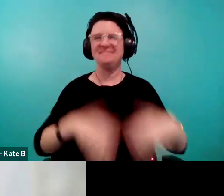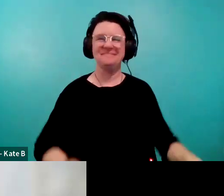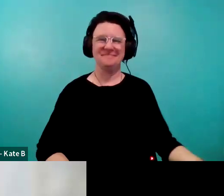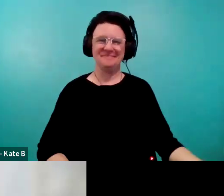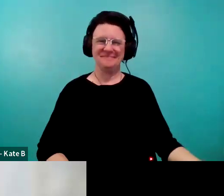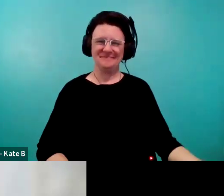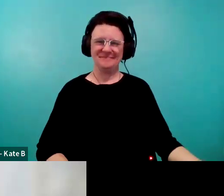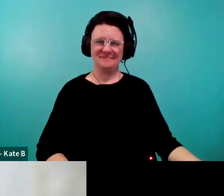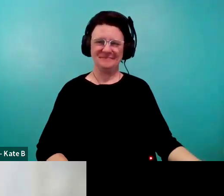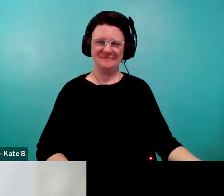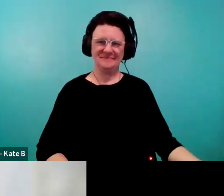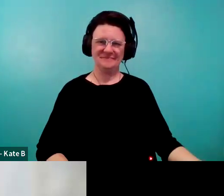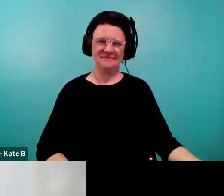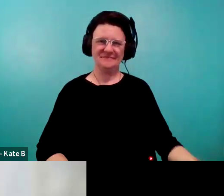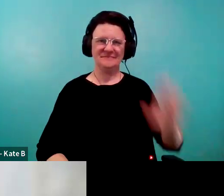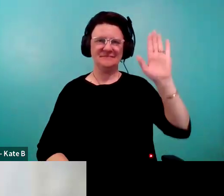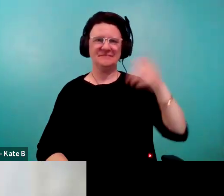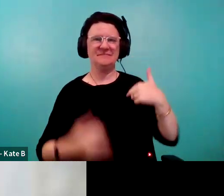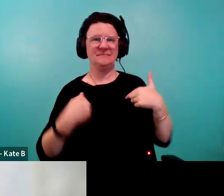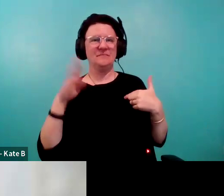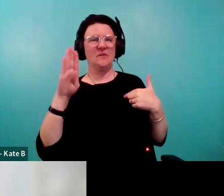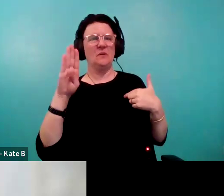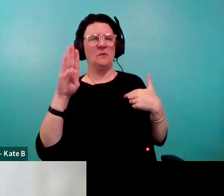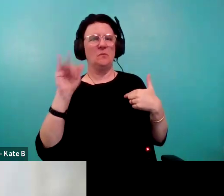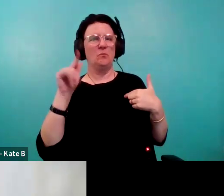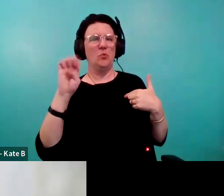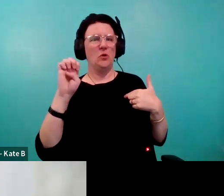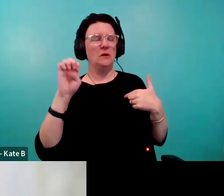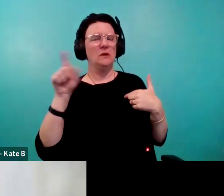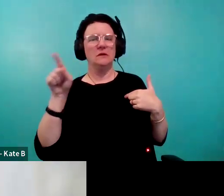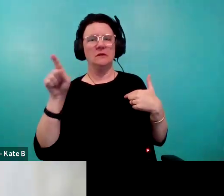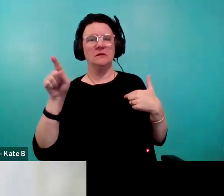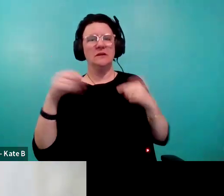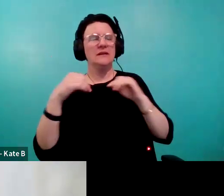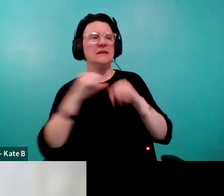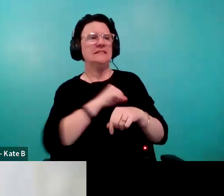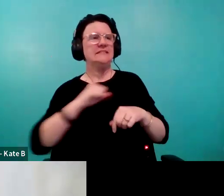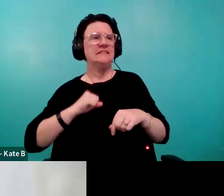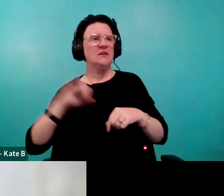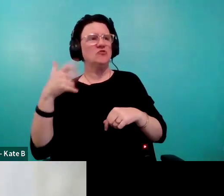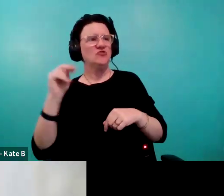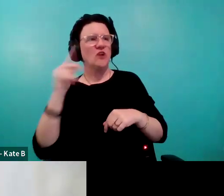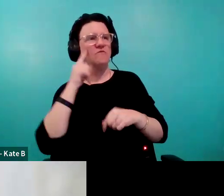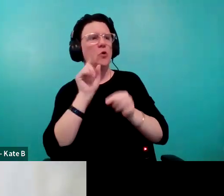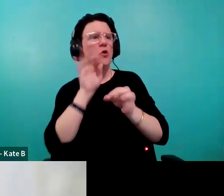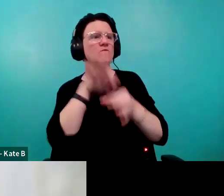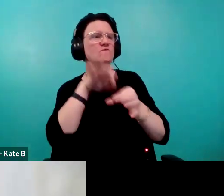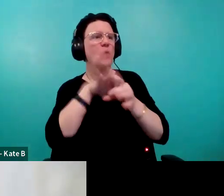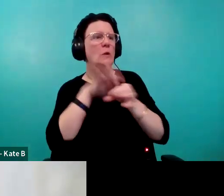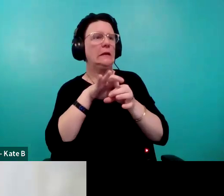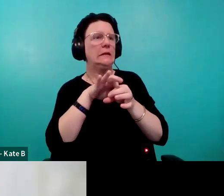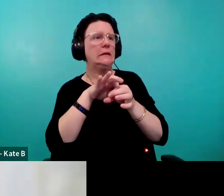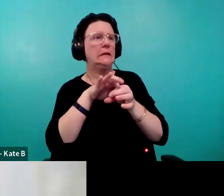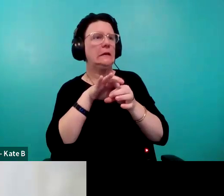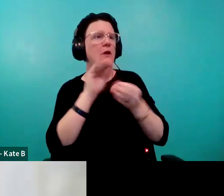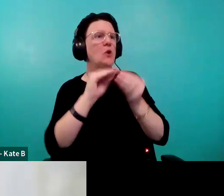Glad to have you. Carlin, Senator Joan Garrett had a question about the voting turnout for people with